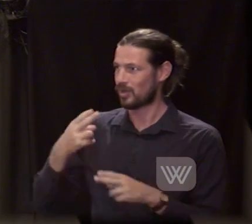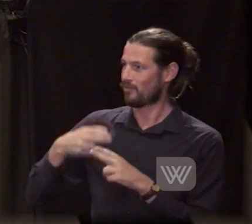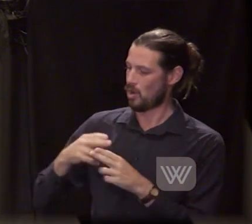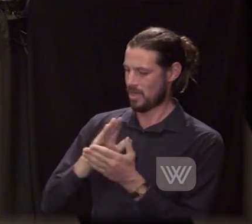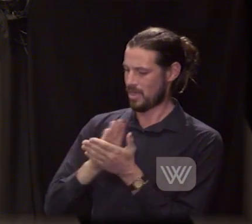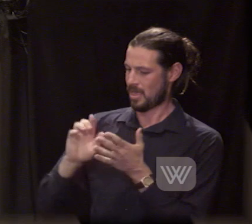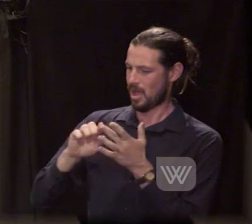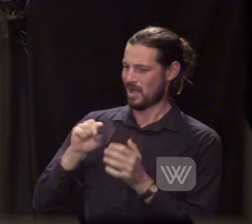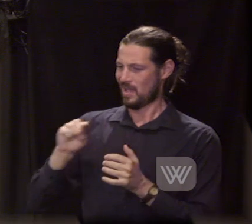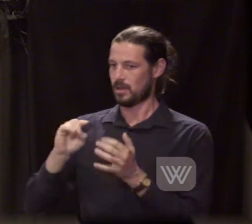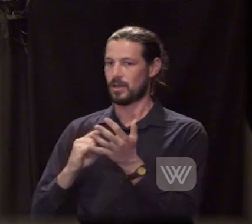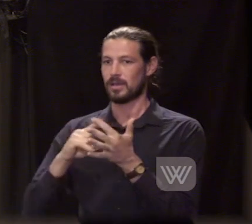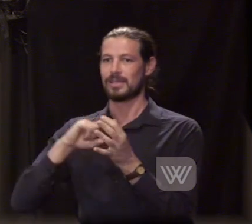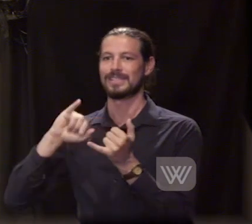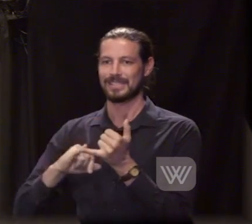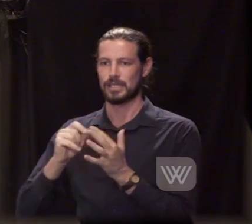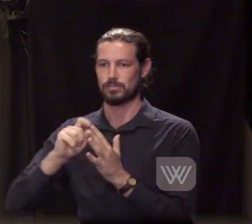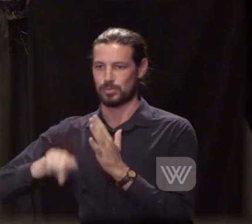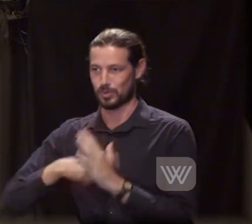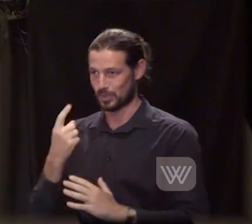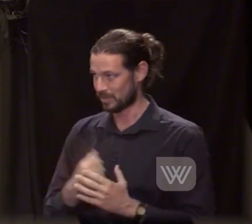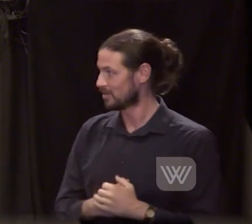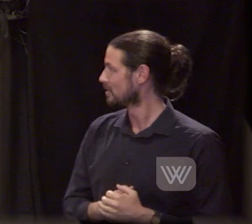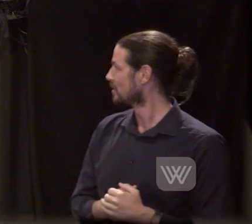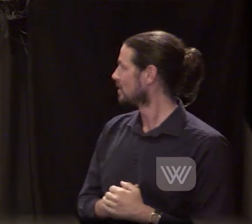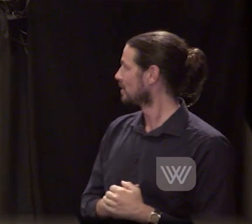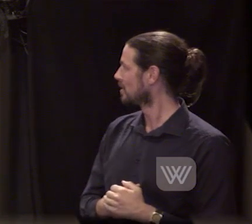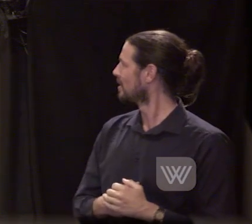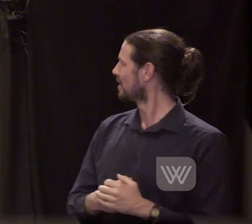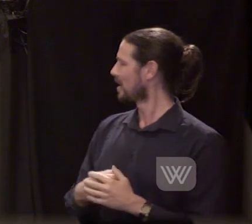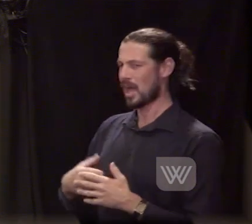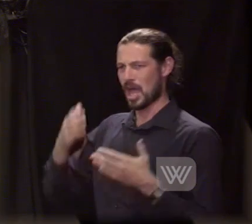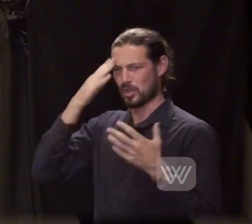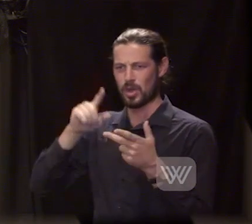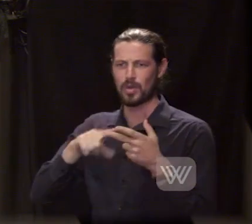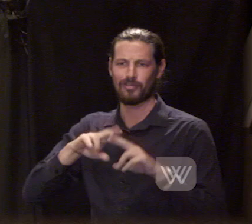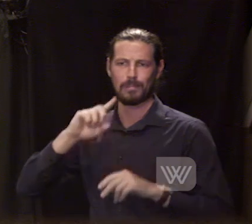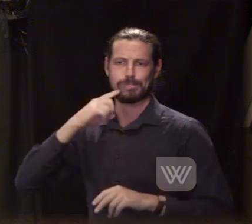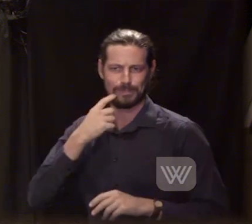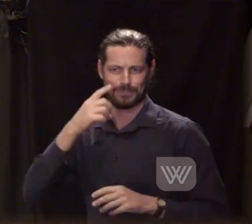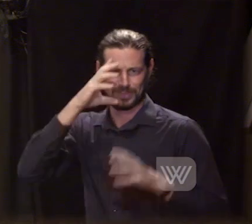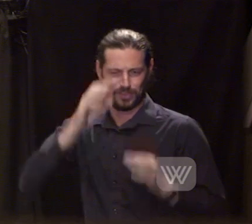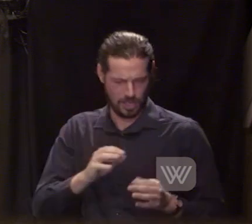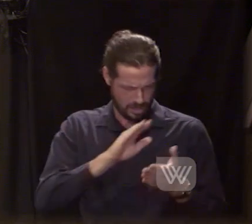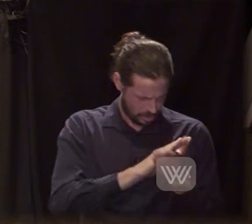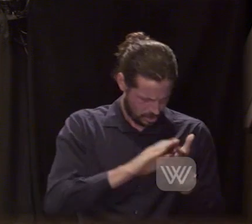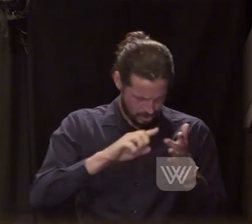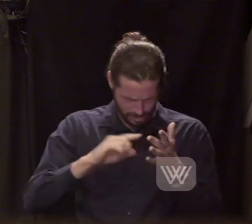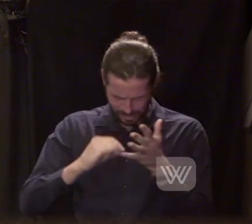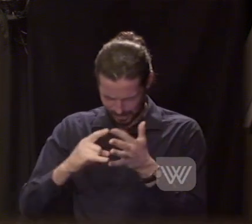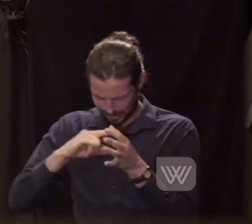have a sneaking suspicion that those words might have been chosen to spell out high seas, but I don't want to get into that just yet. Maybe a bit too